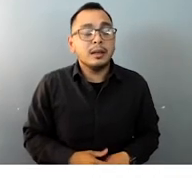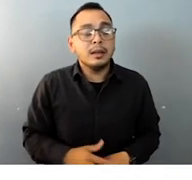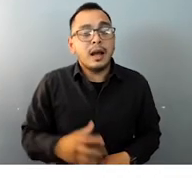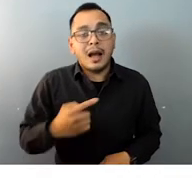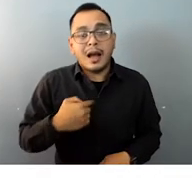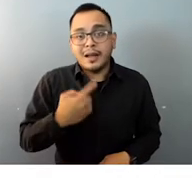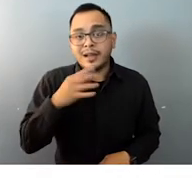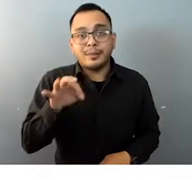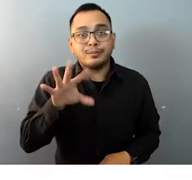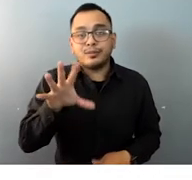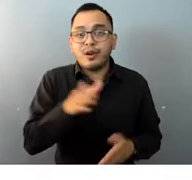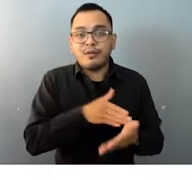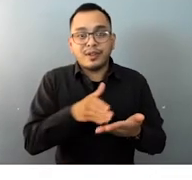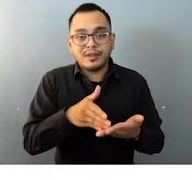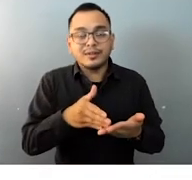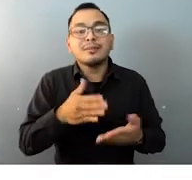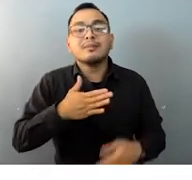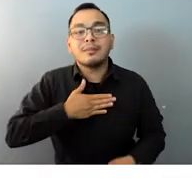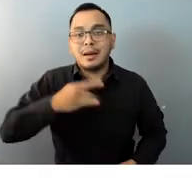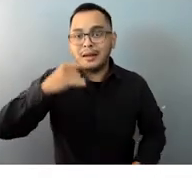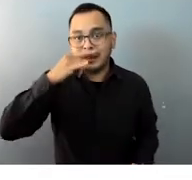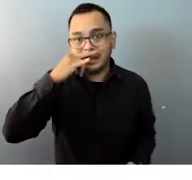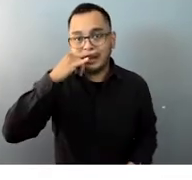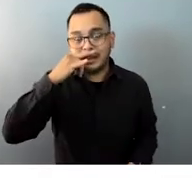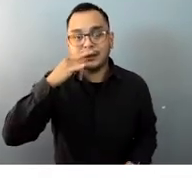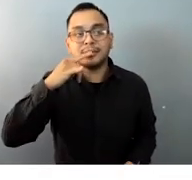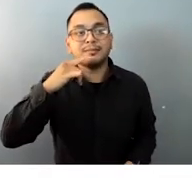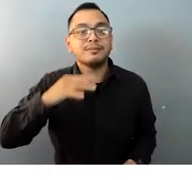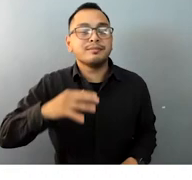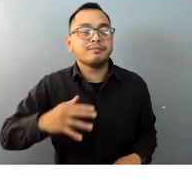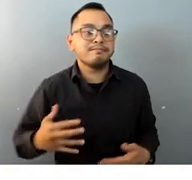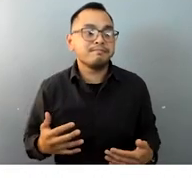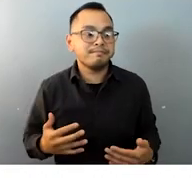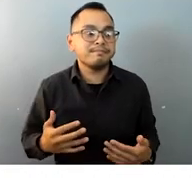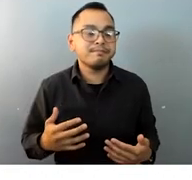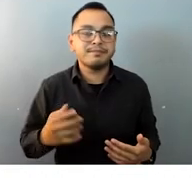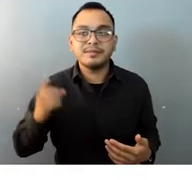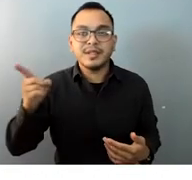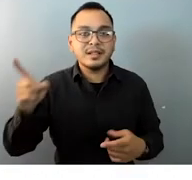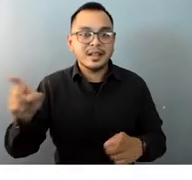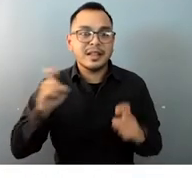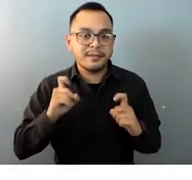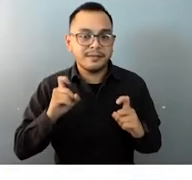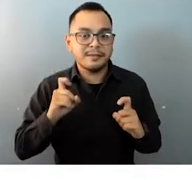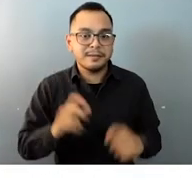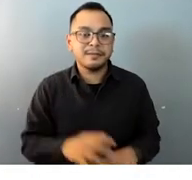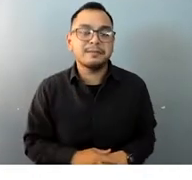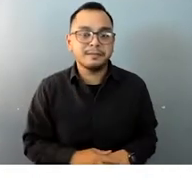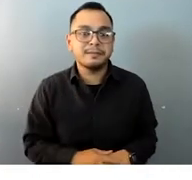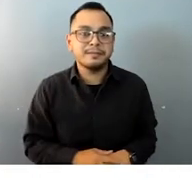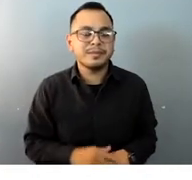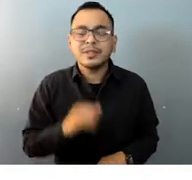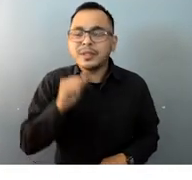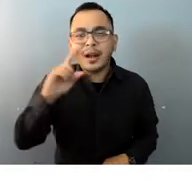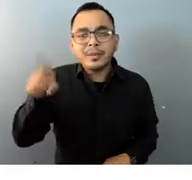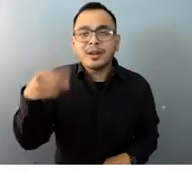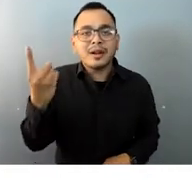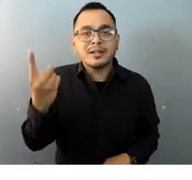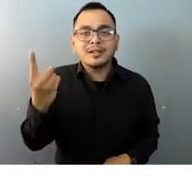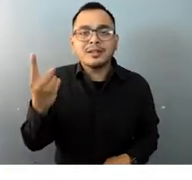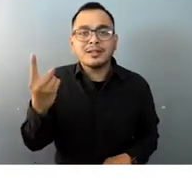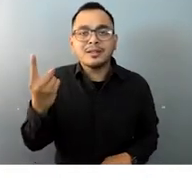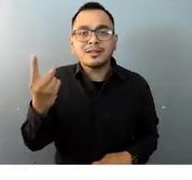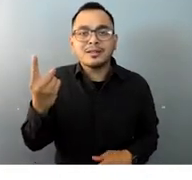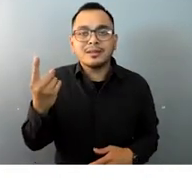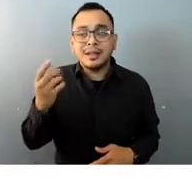so, and I say this all the time, is my child is a gift to me, not